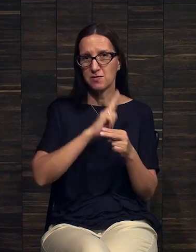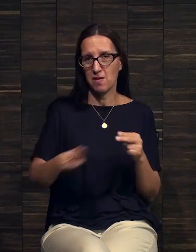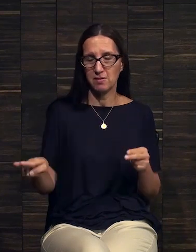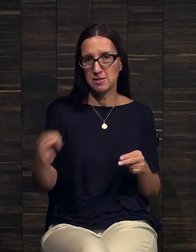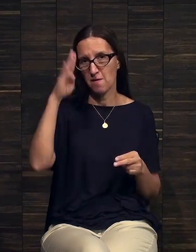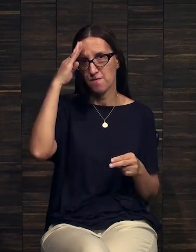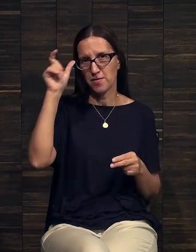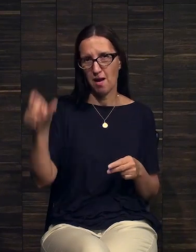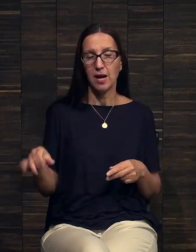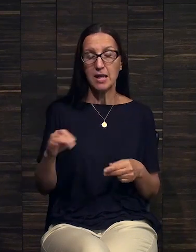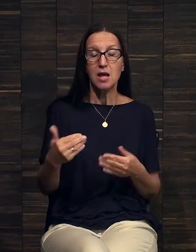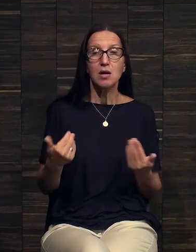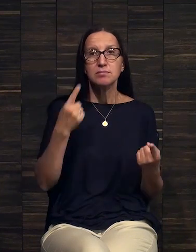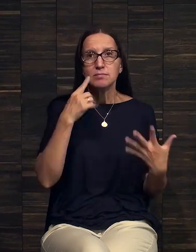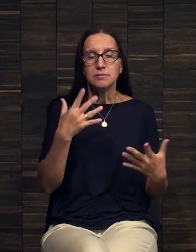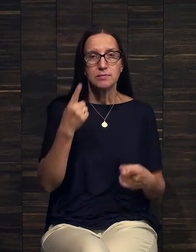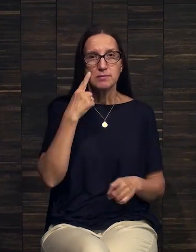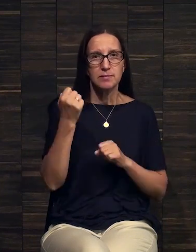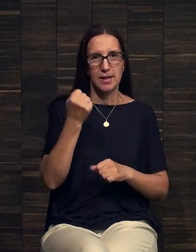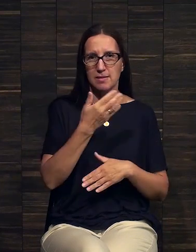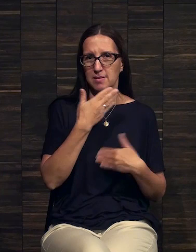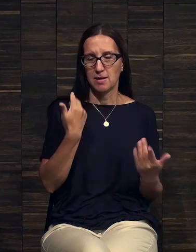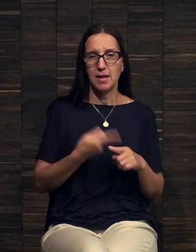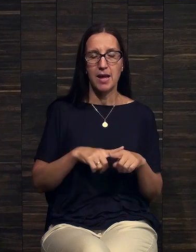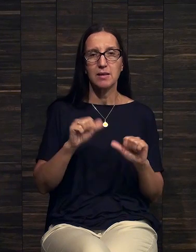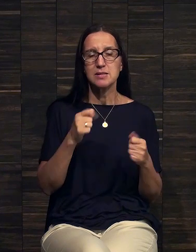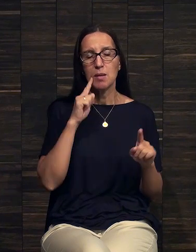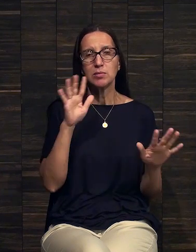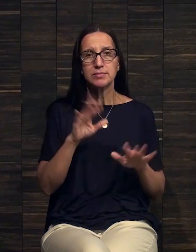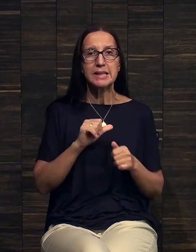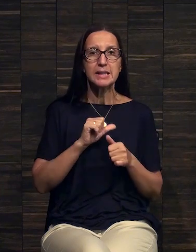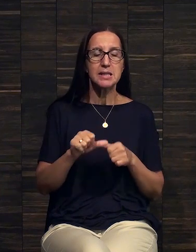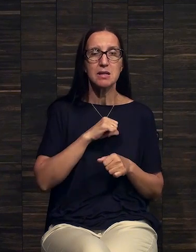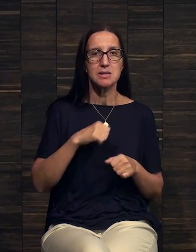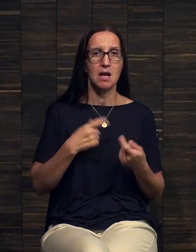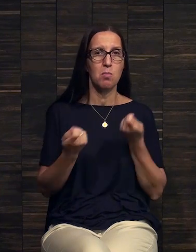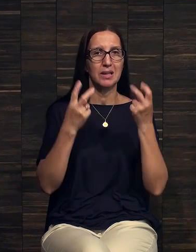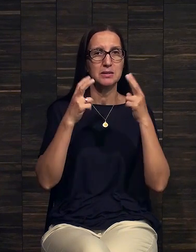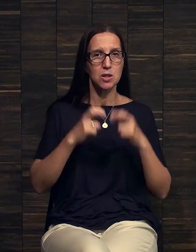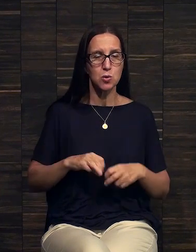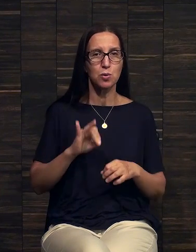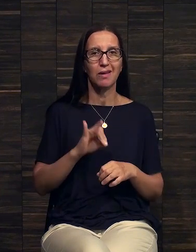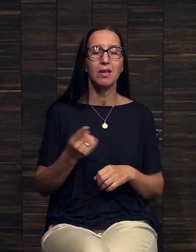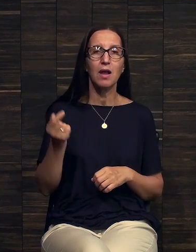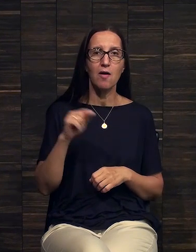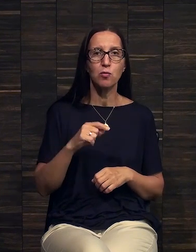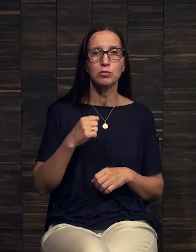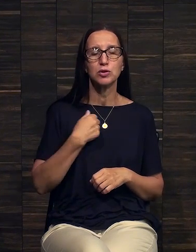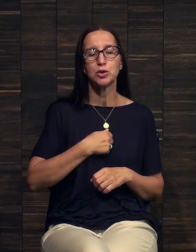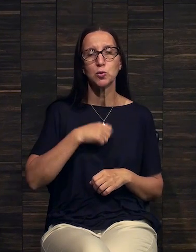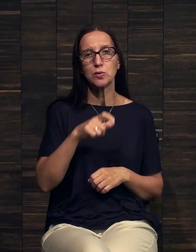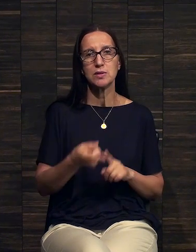60s. These are the years when the image of enemy got dissolved, partially due